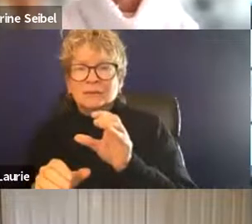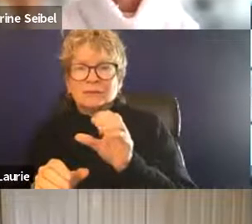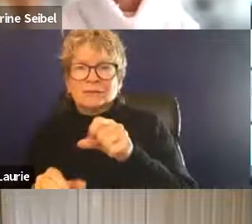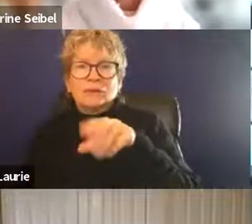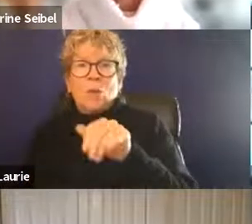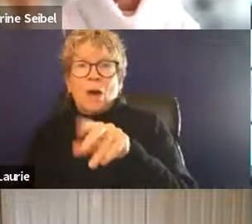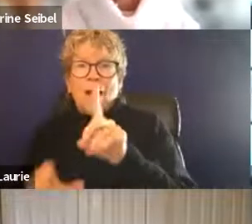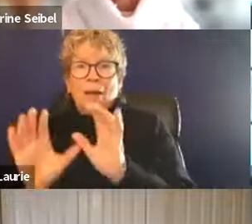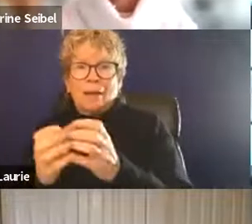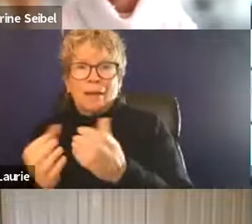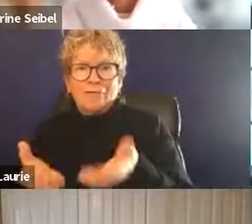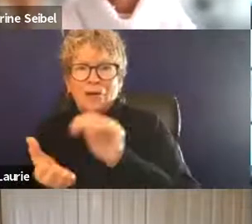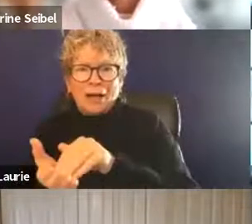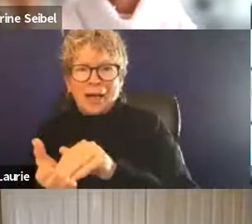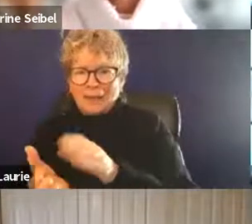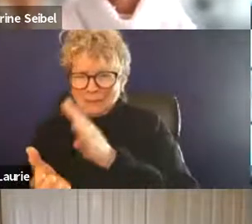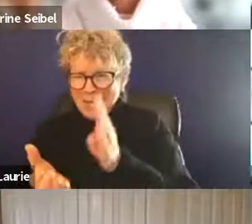lived or died.